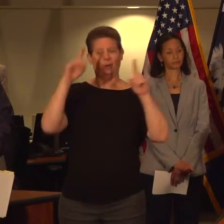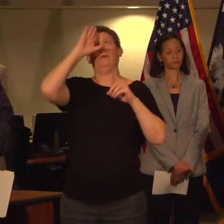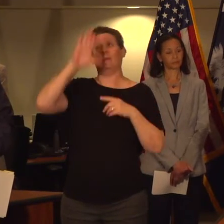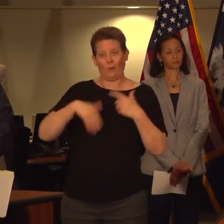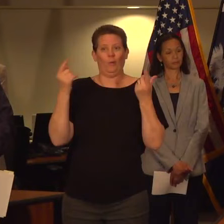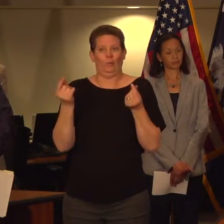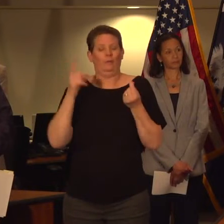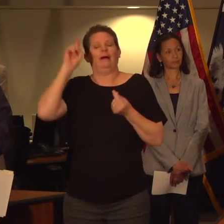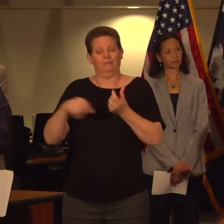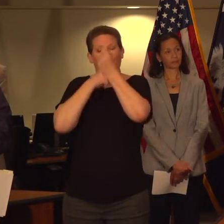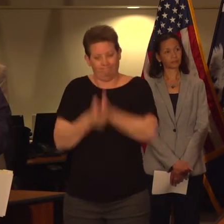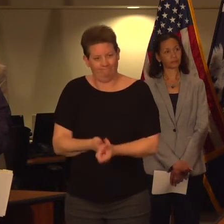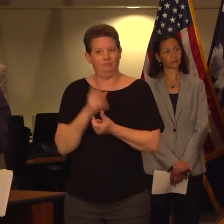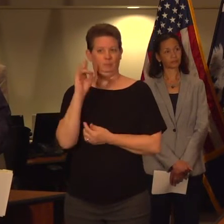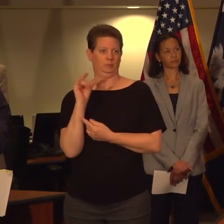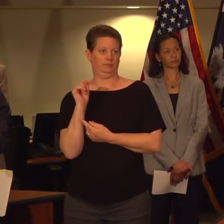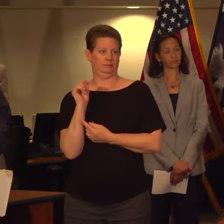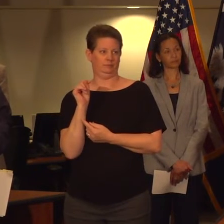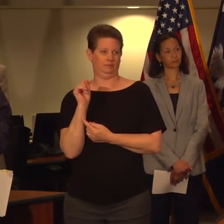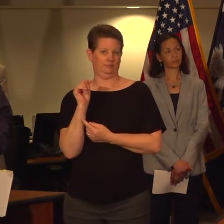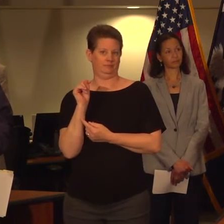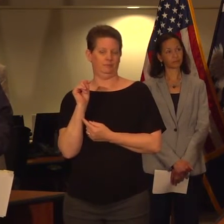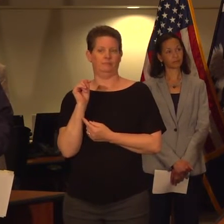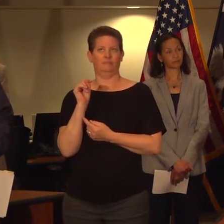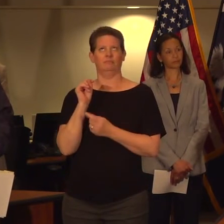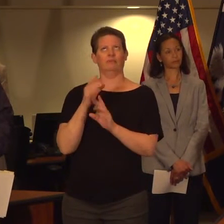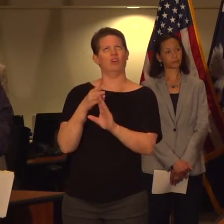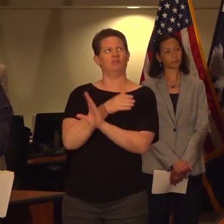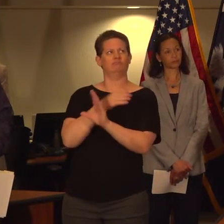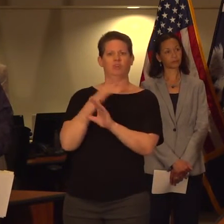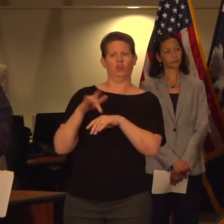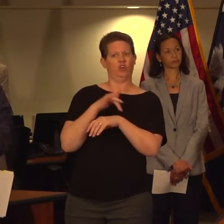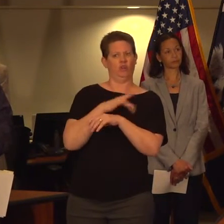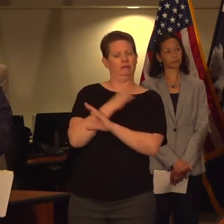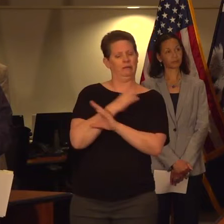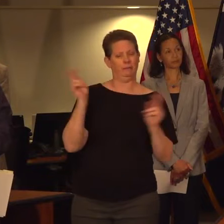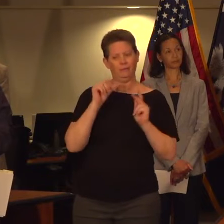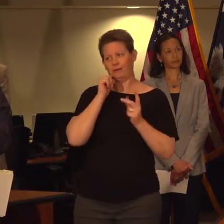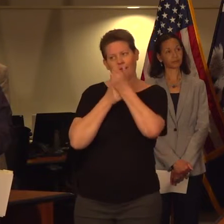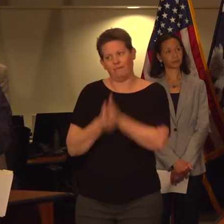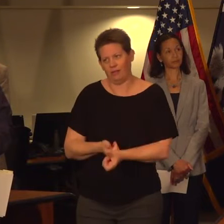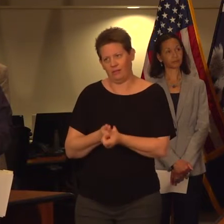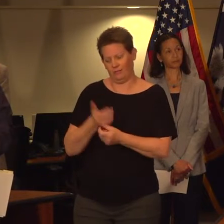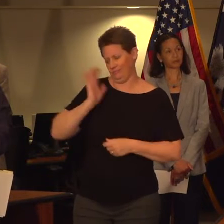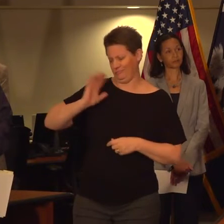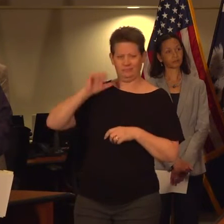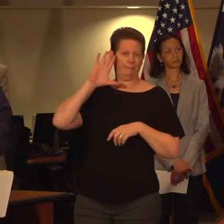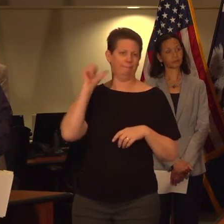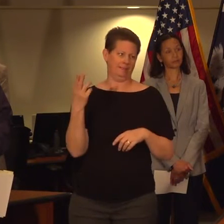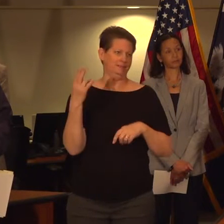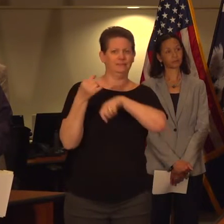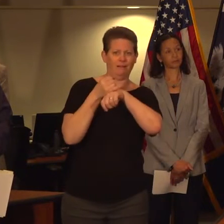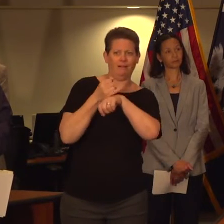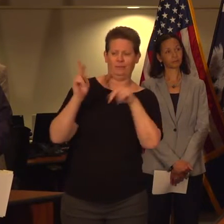to do. We just have to do it. And so far, except for earlier on when we had a lack of compliance on the beaches in some of those